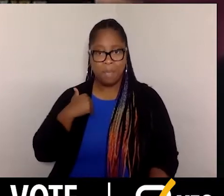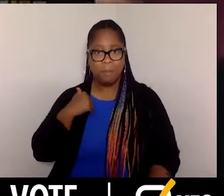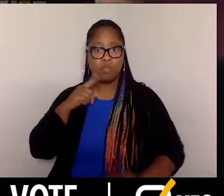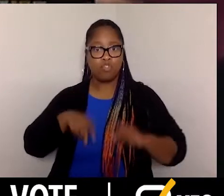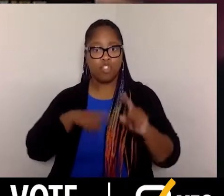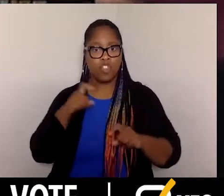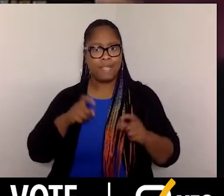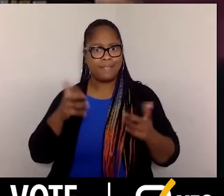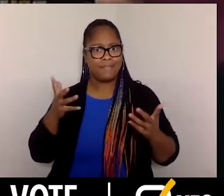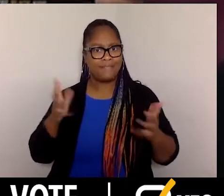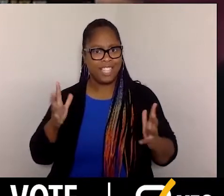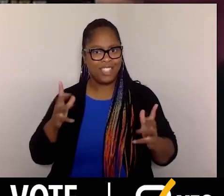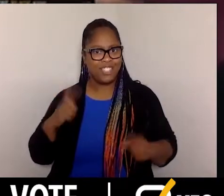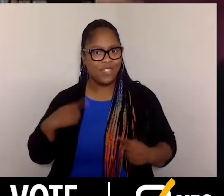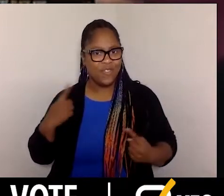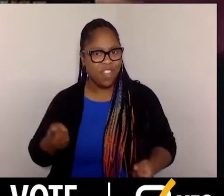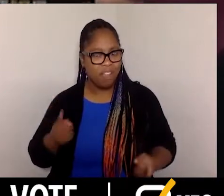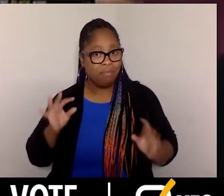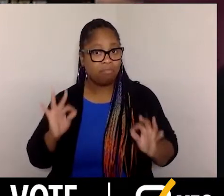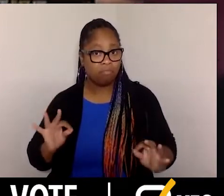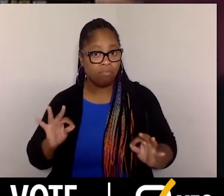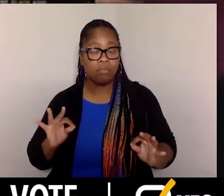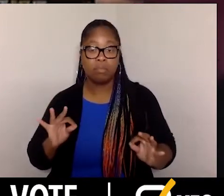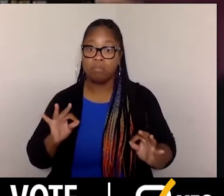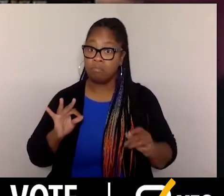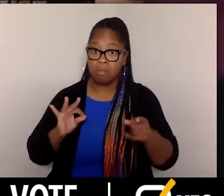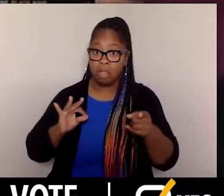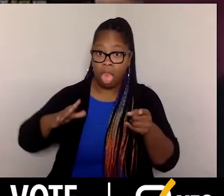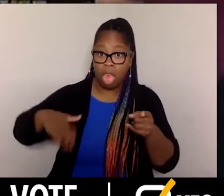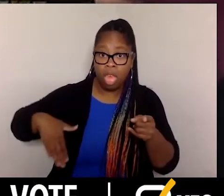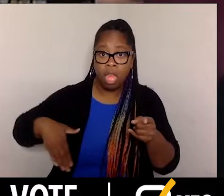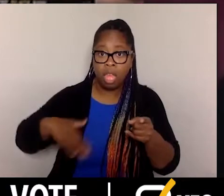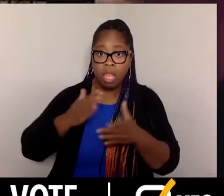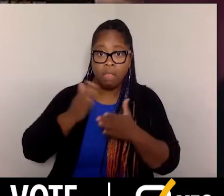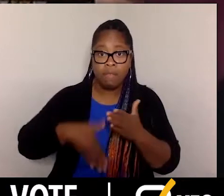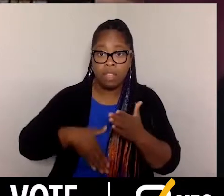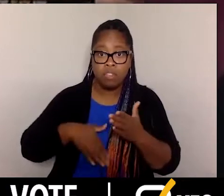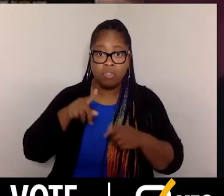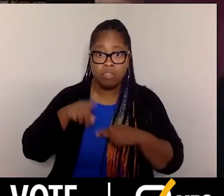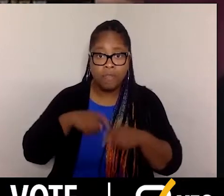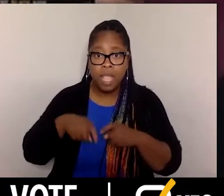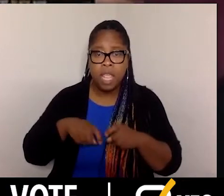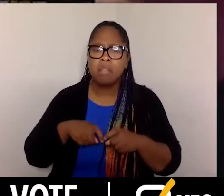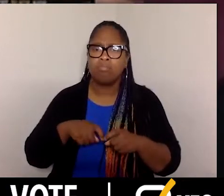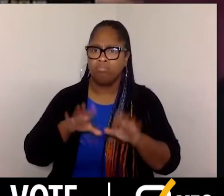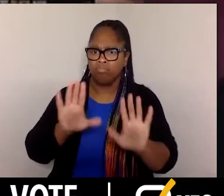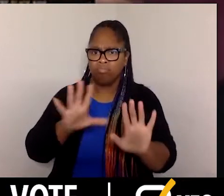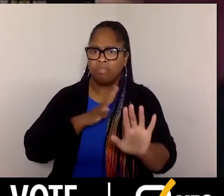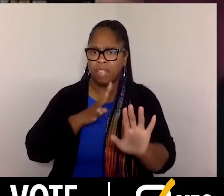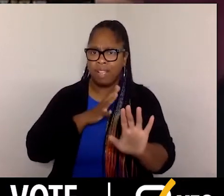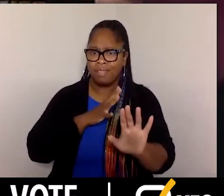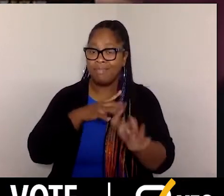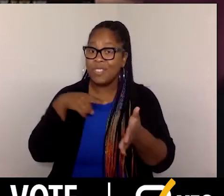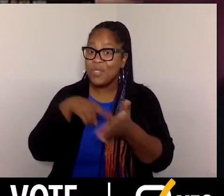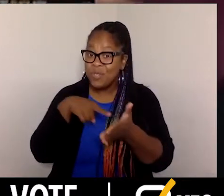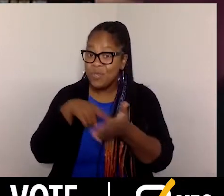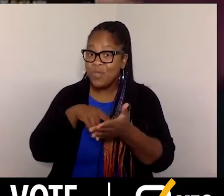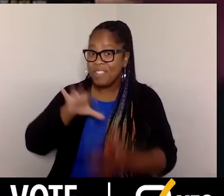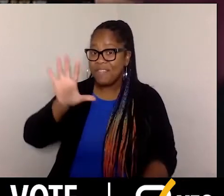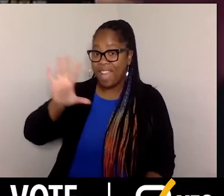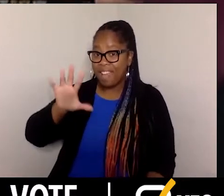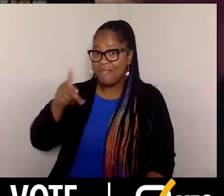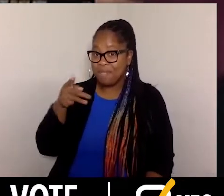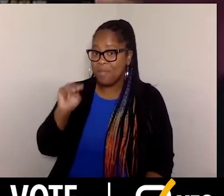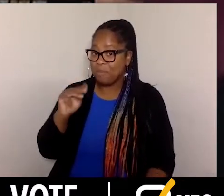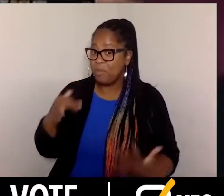been completed so far. If you have not completed the survey, you have until 5 p.m. today to do